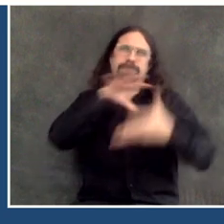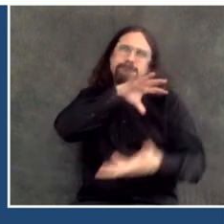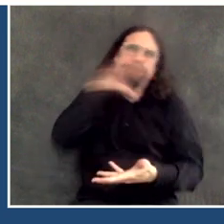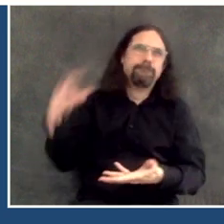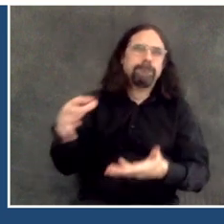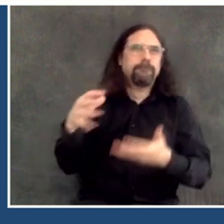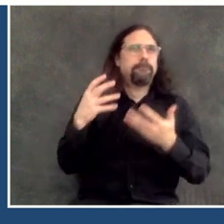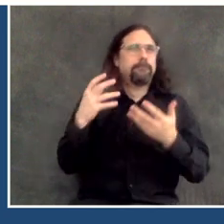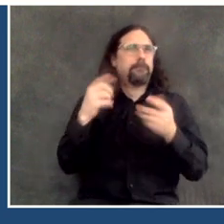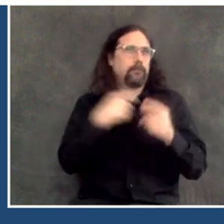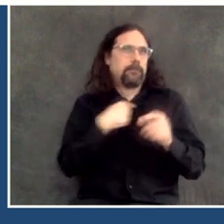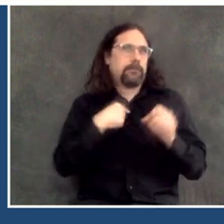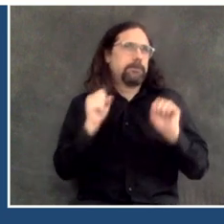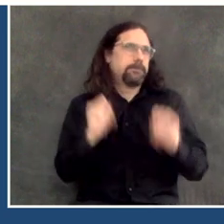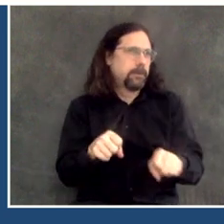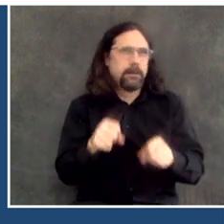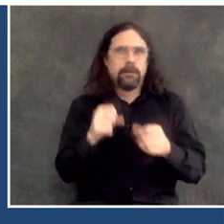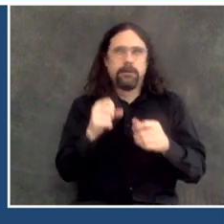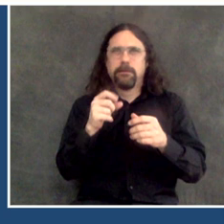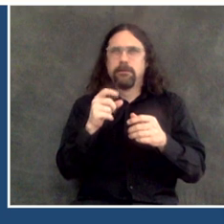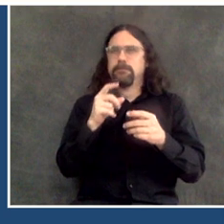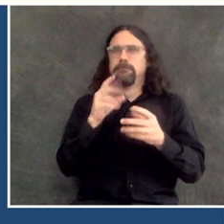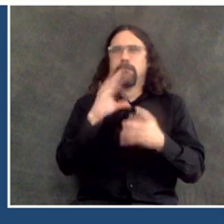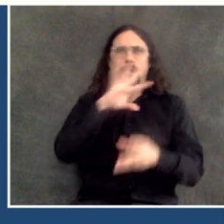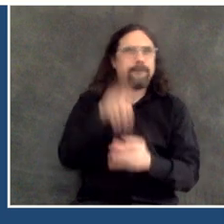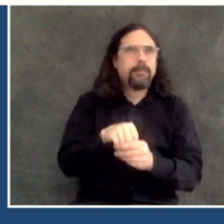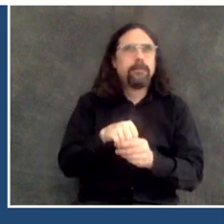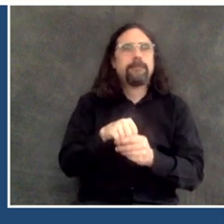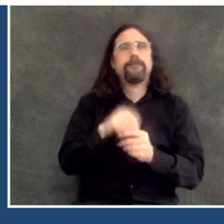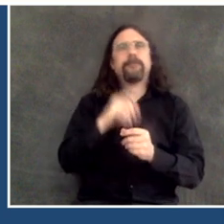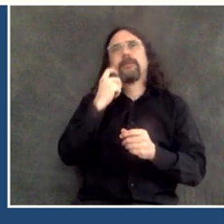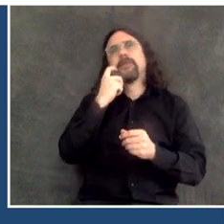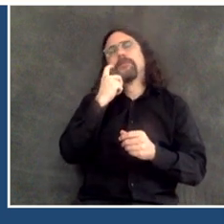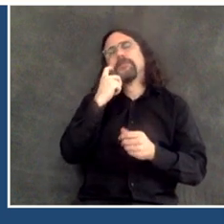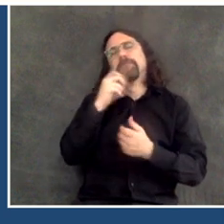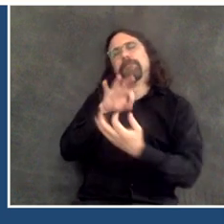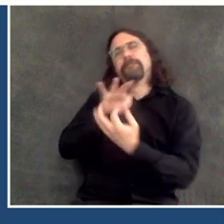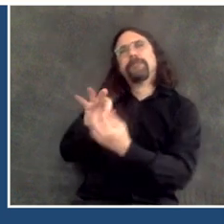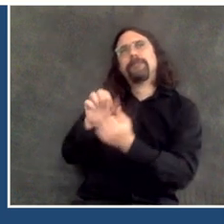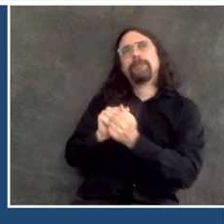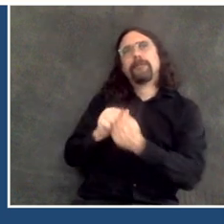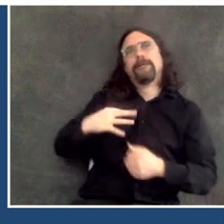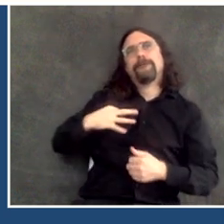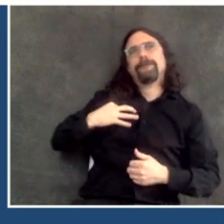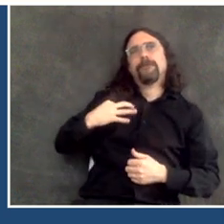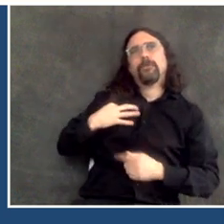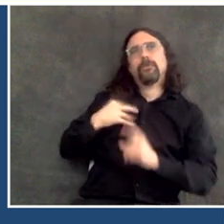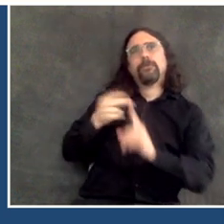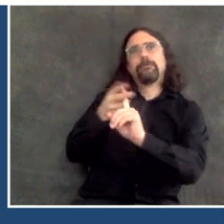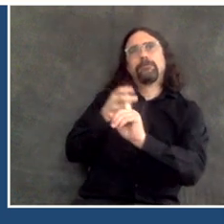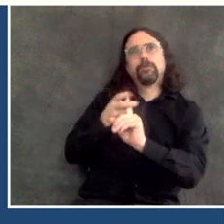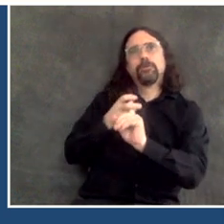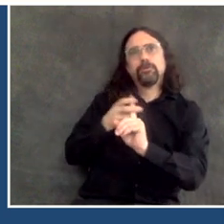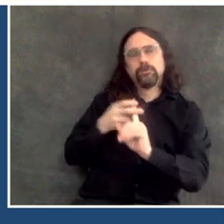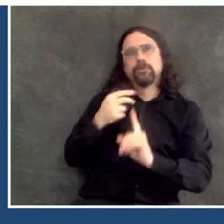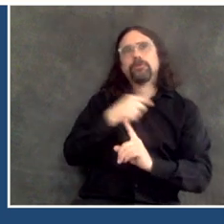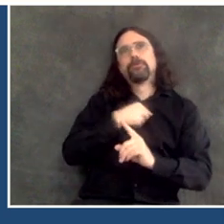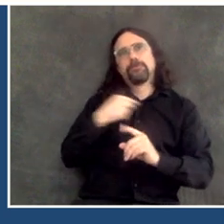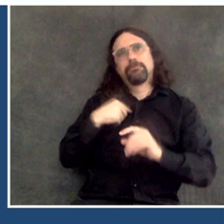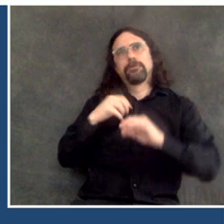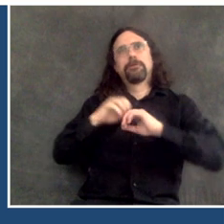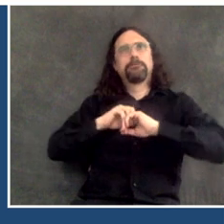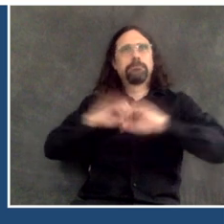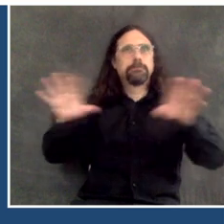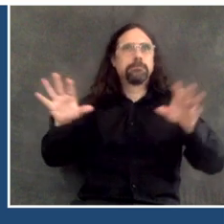alert go out shortly asking for all medical personnel in New York City to volunteer, to sign up. And I want to emphasize, when we